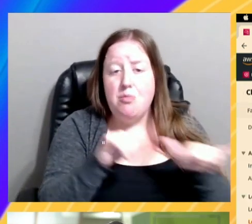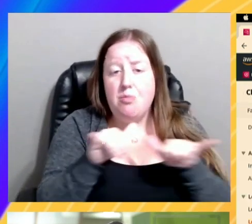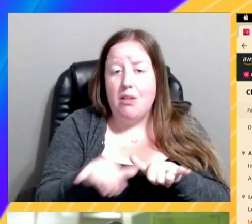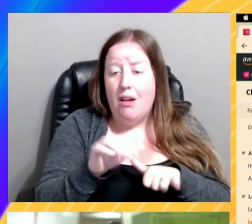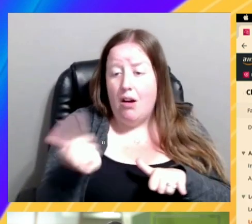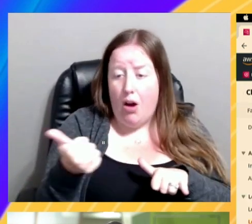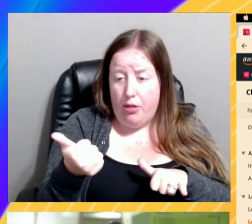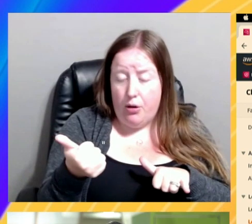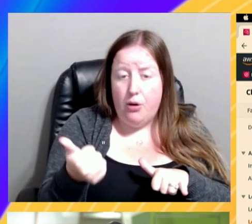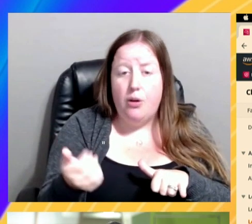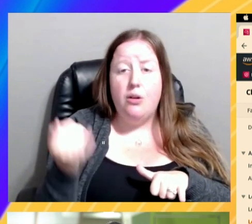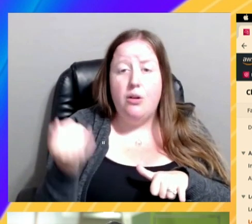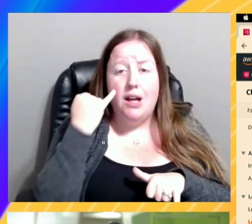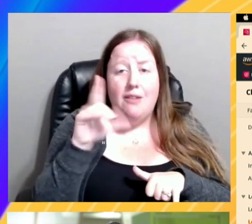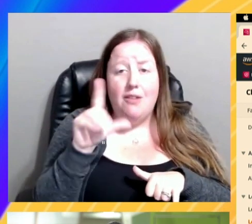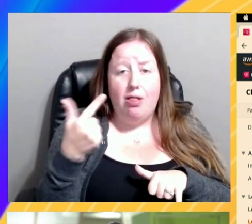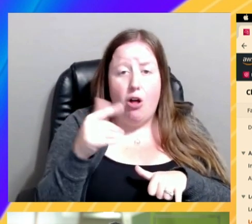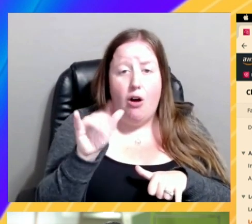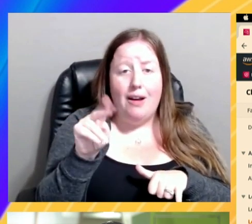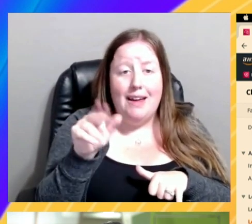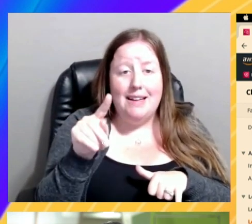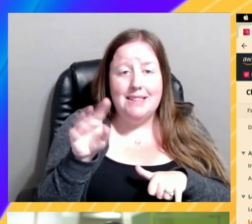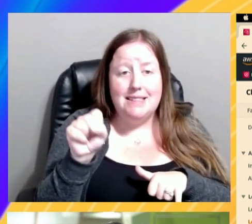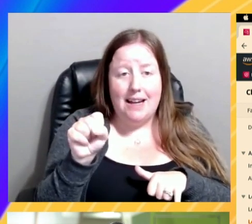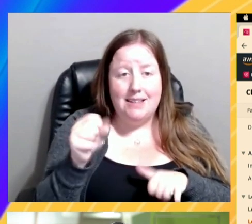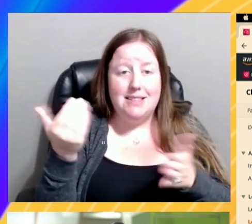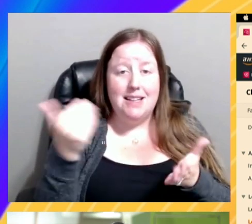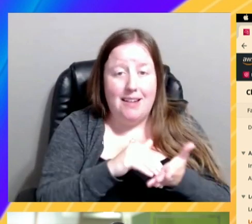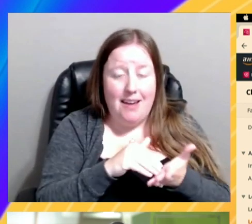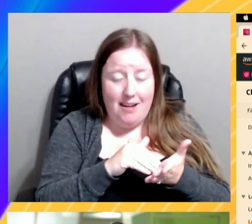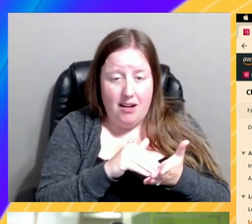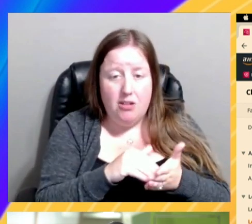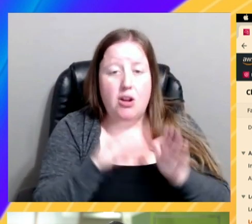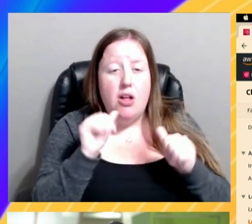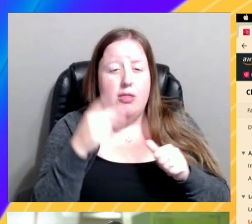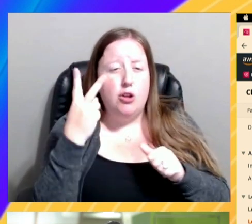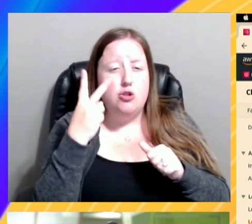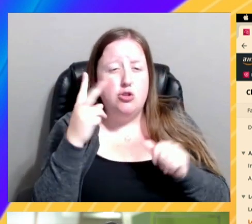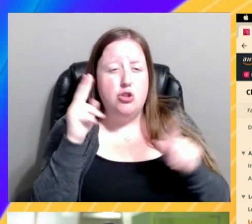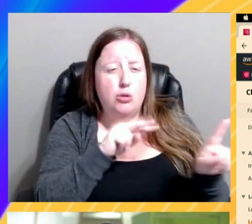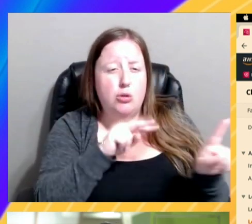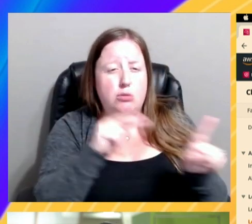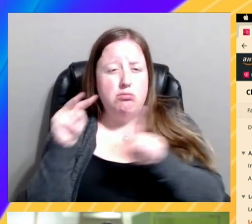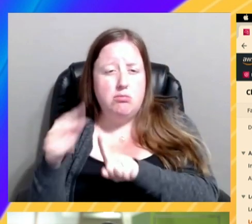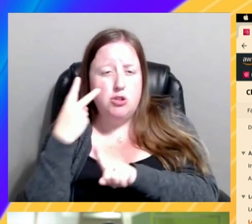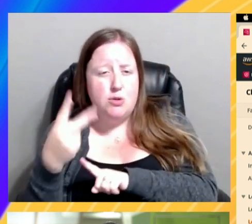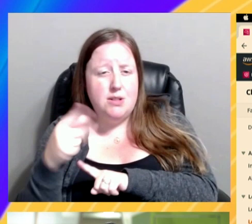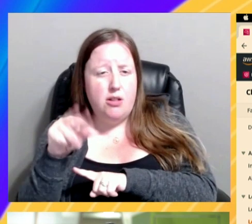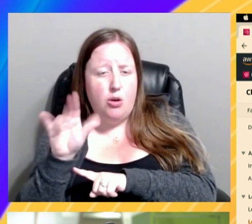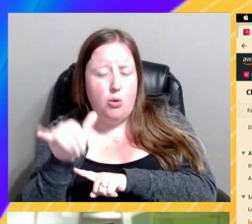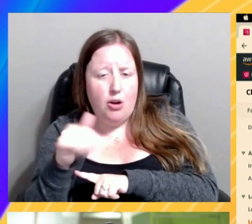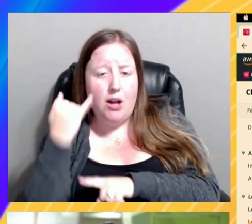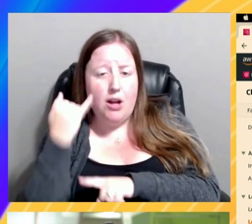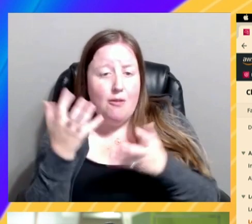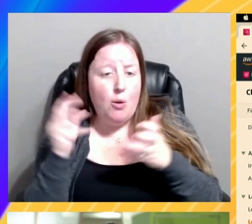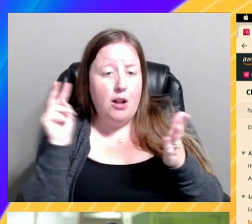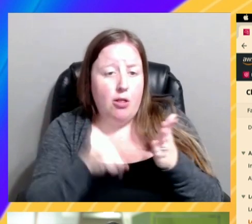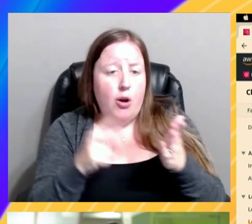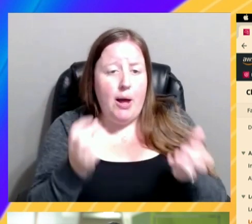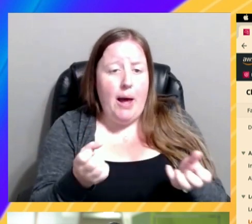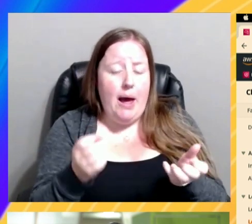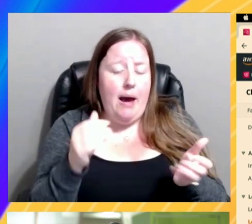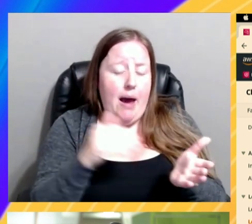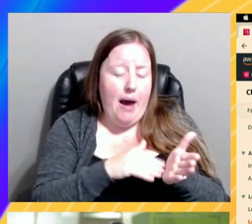go to log insights again, there's 2 ways you can visualize log insights queries. Okay. So if I want to look at how many times pet